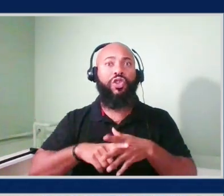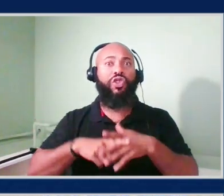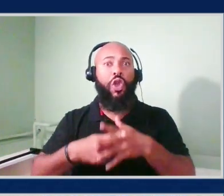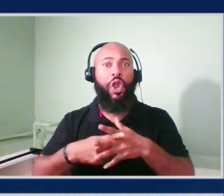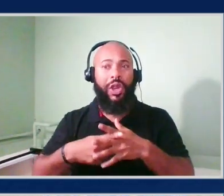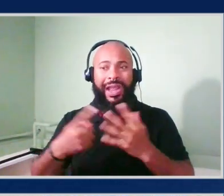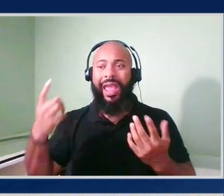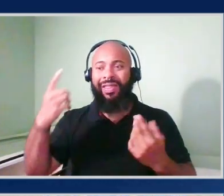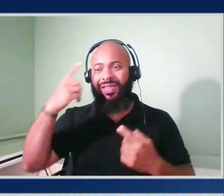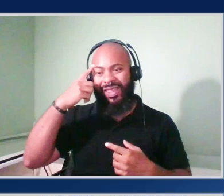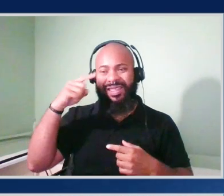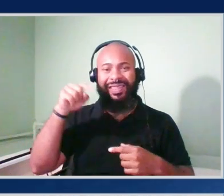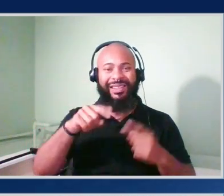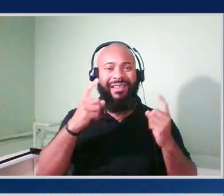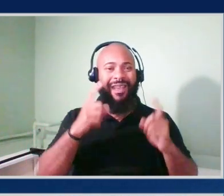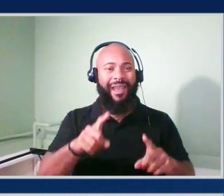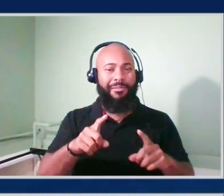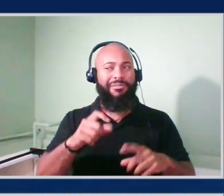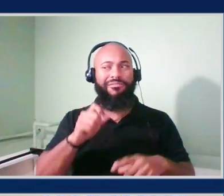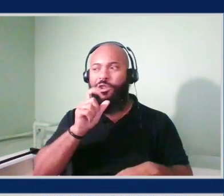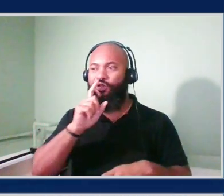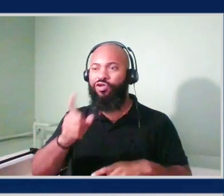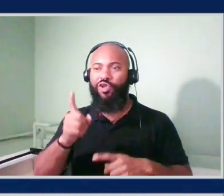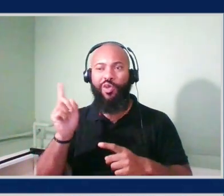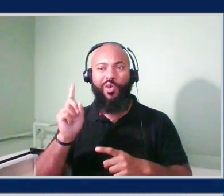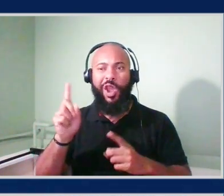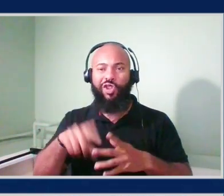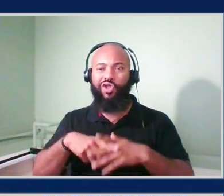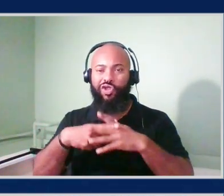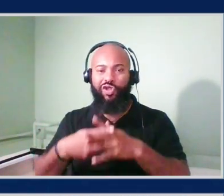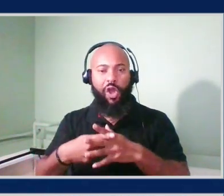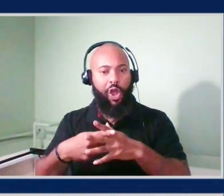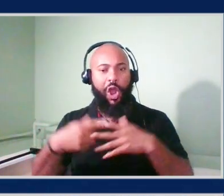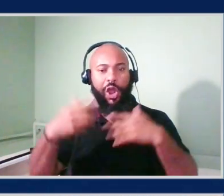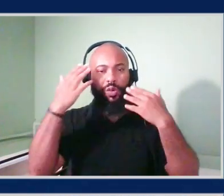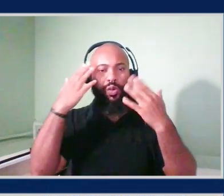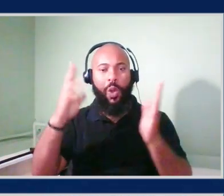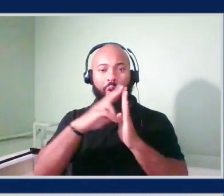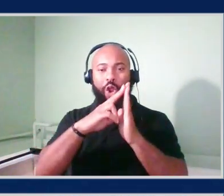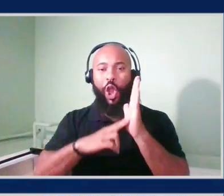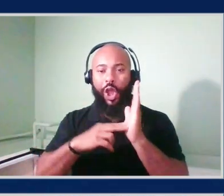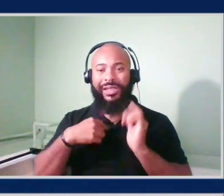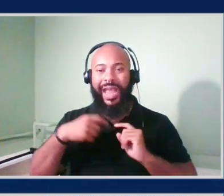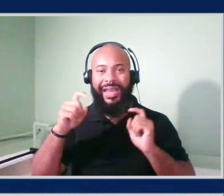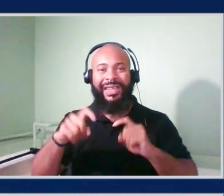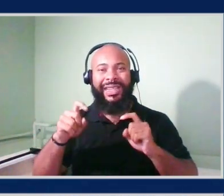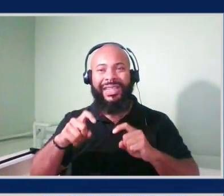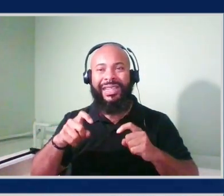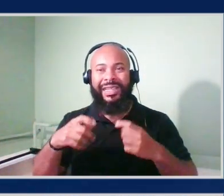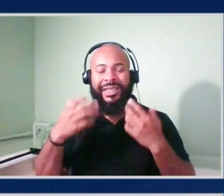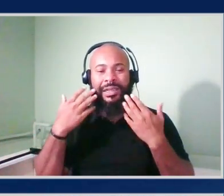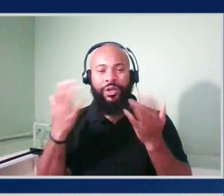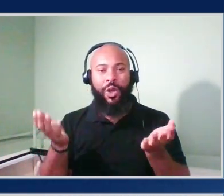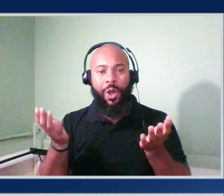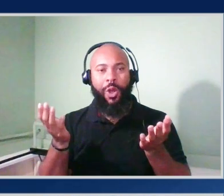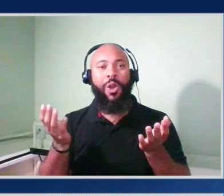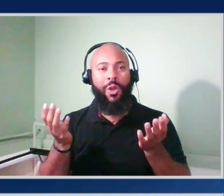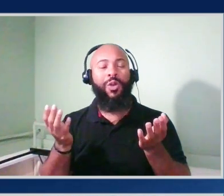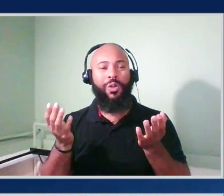happened. Yeah. I'm not sure where to start. I don't know what logs I need. But when you have something like GuardDuty